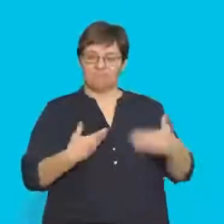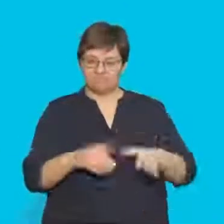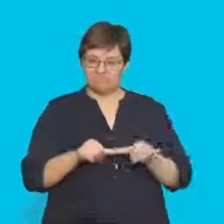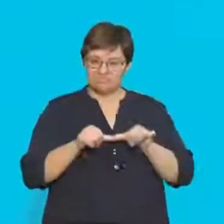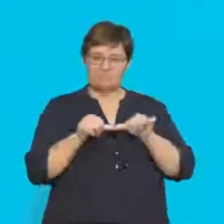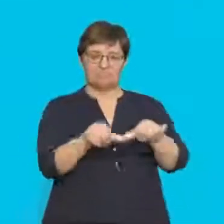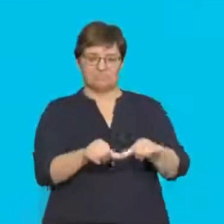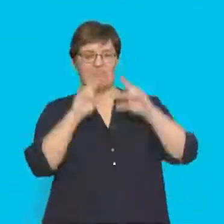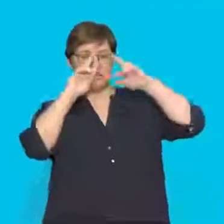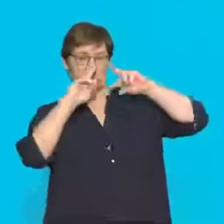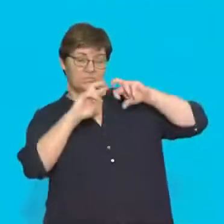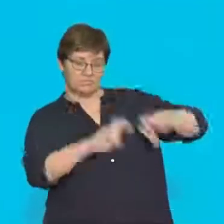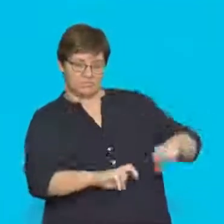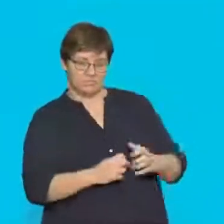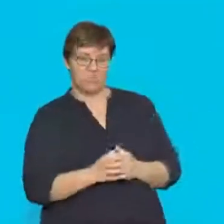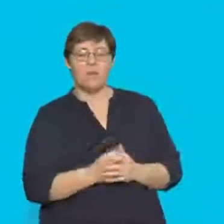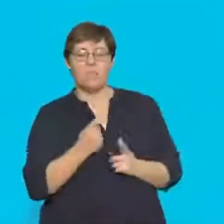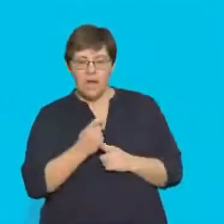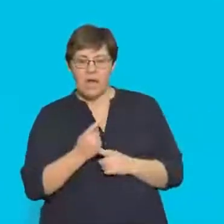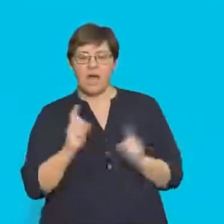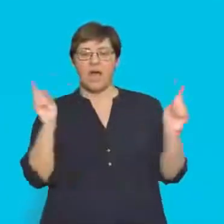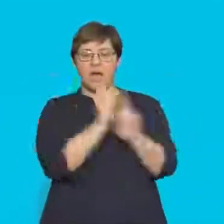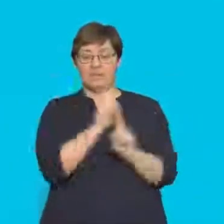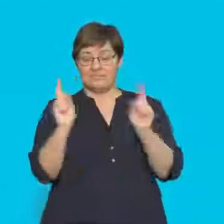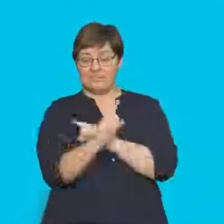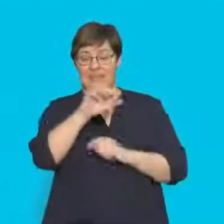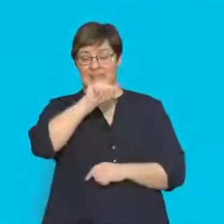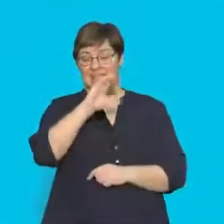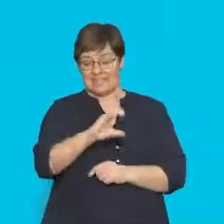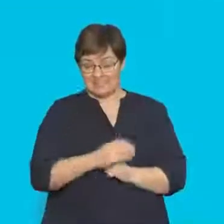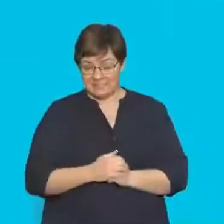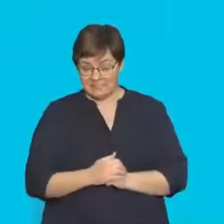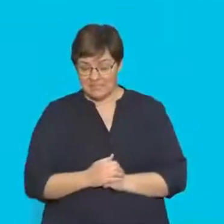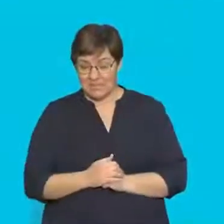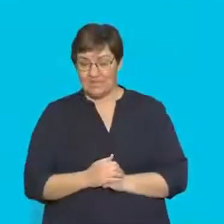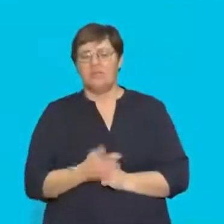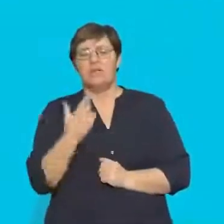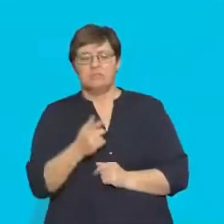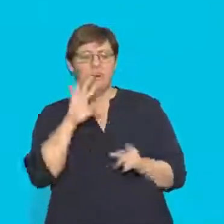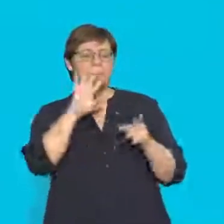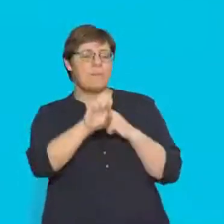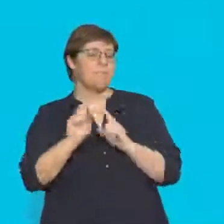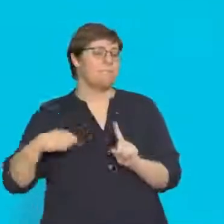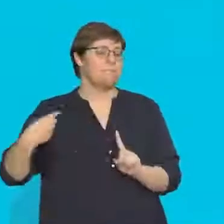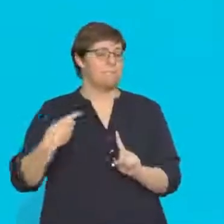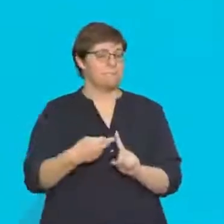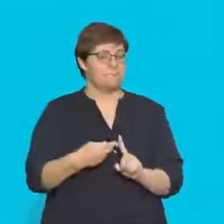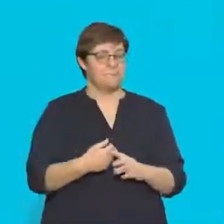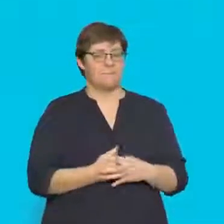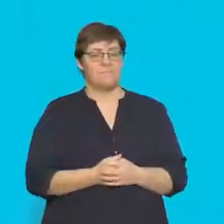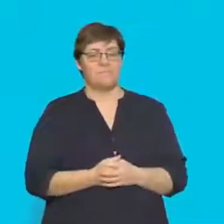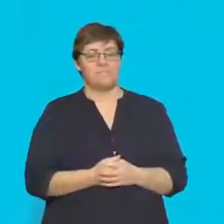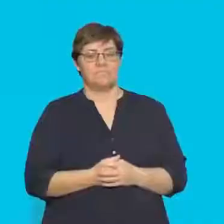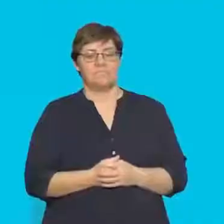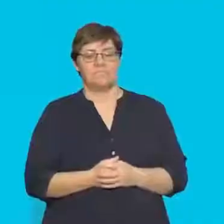Let's get going with our investigation into alternating current. So what we've discovered so